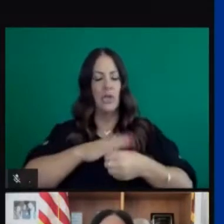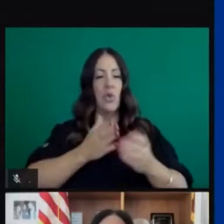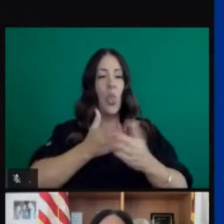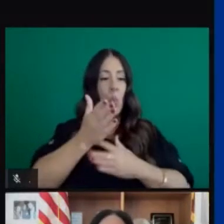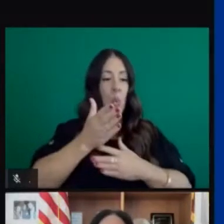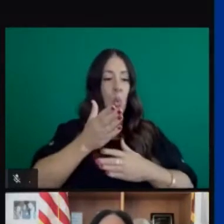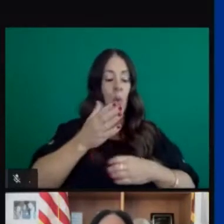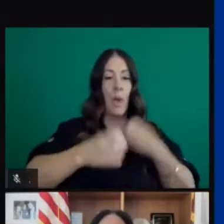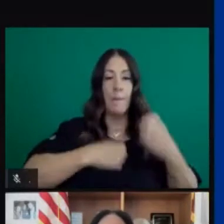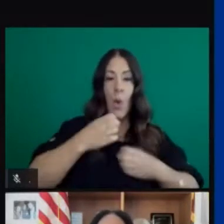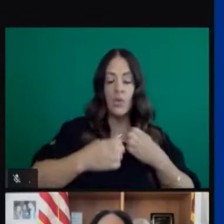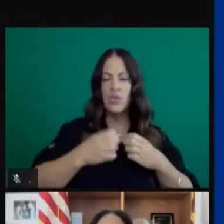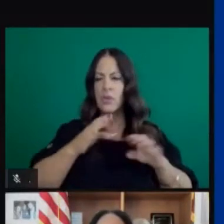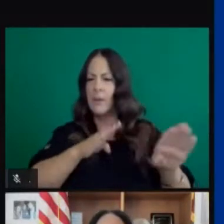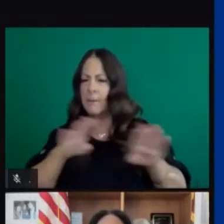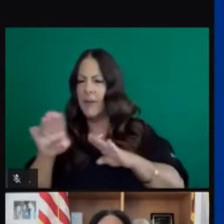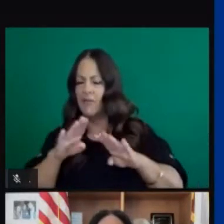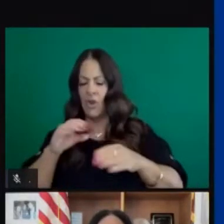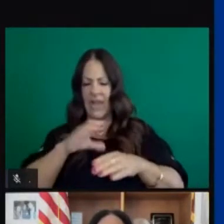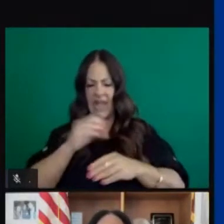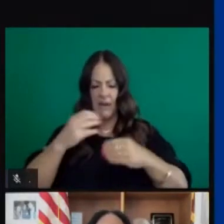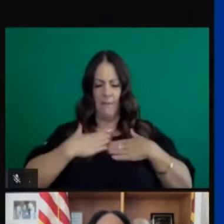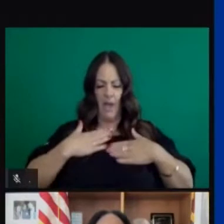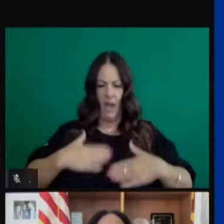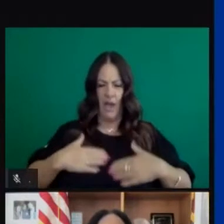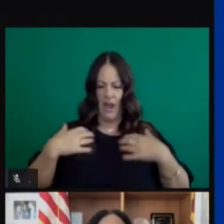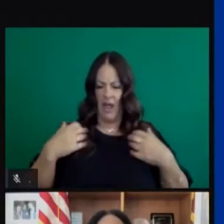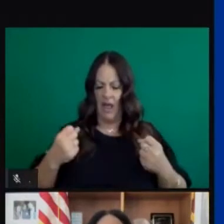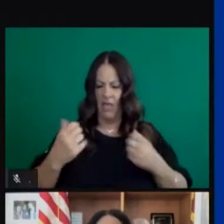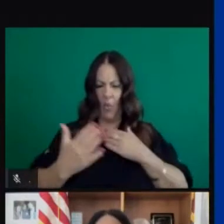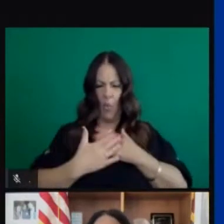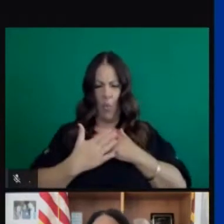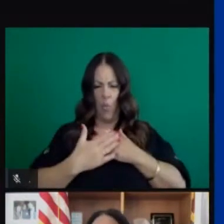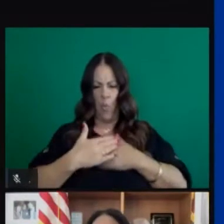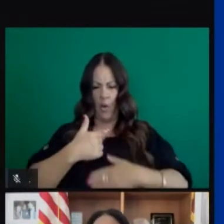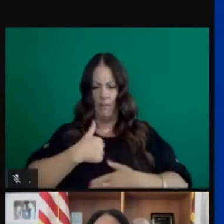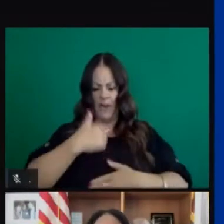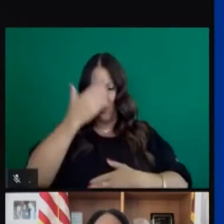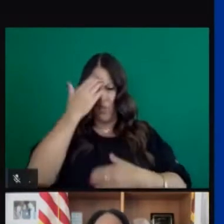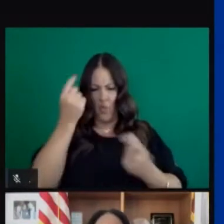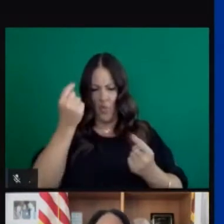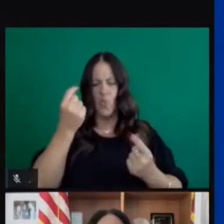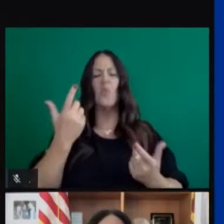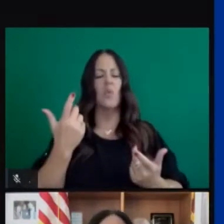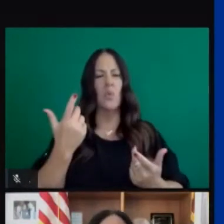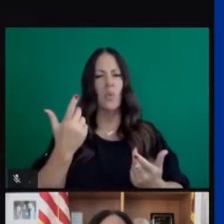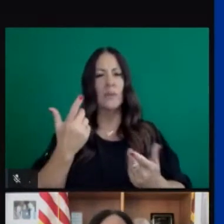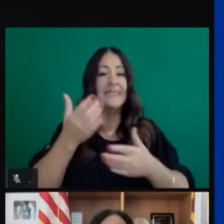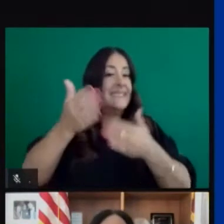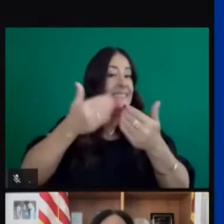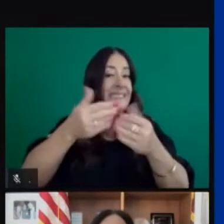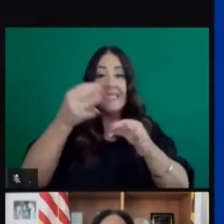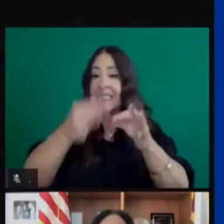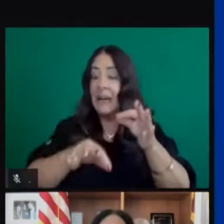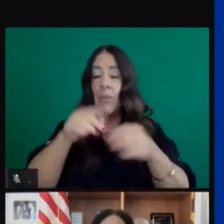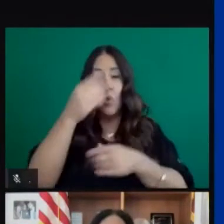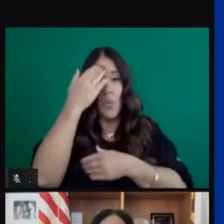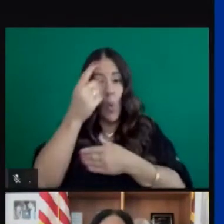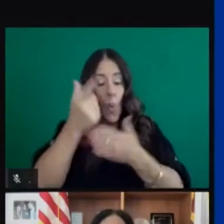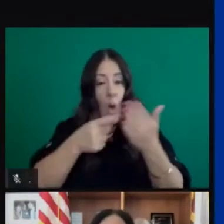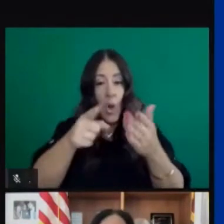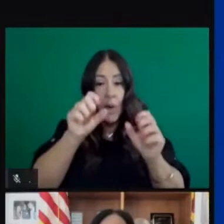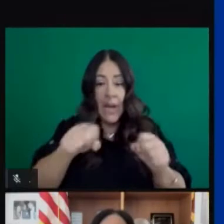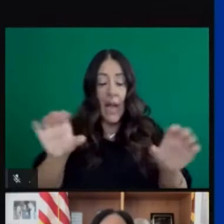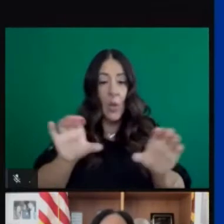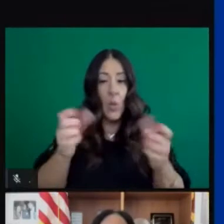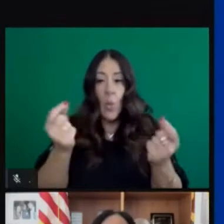behaviorally. So the good news is that there are simple things that we can do every day at home to protect your